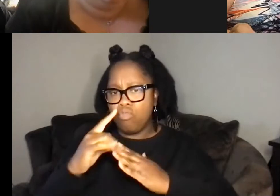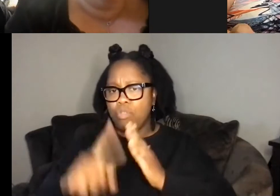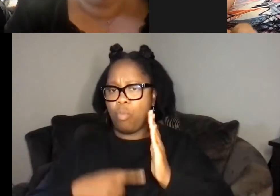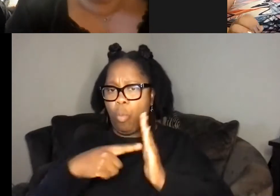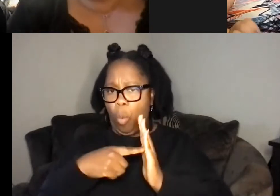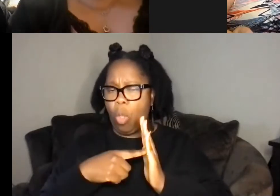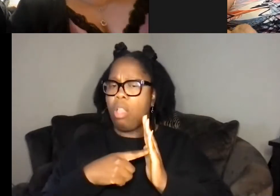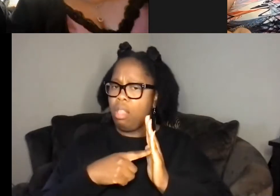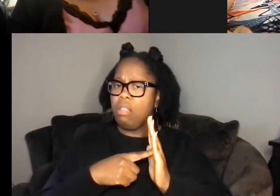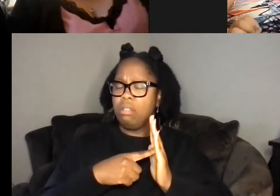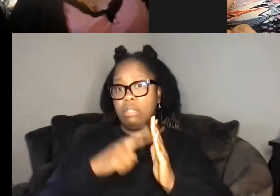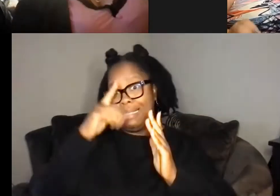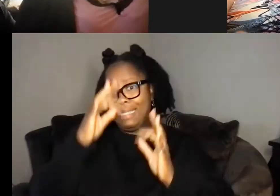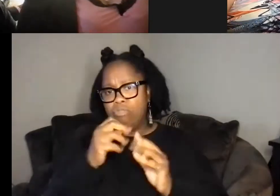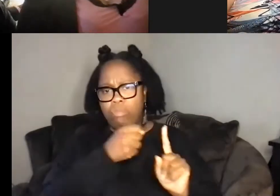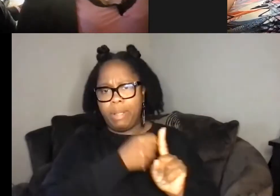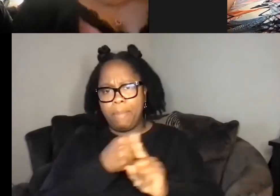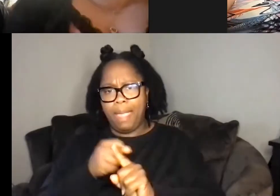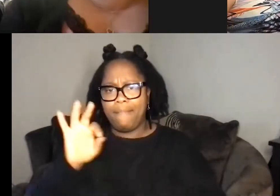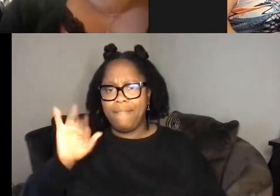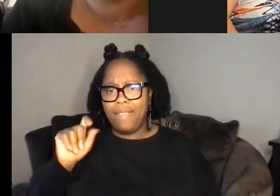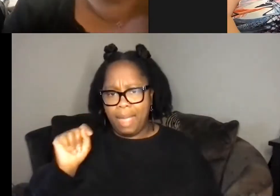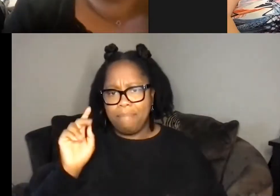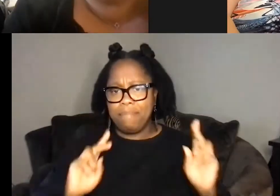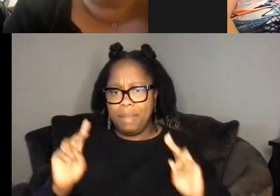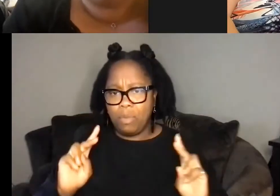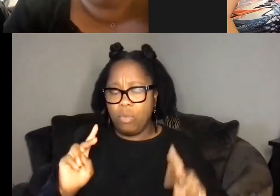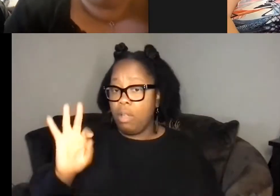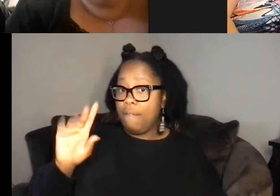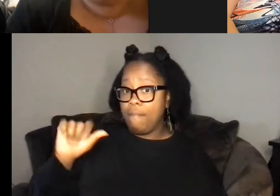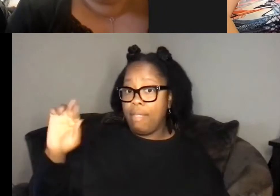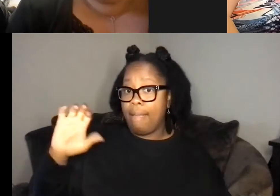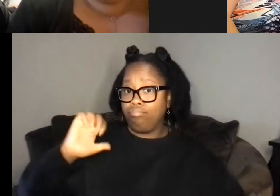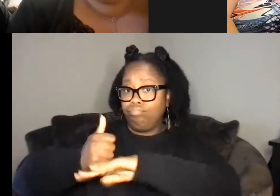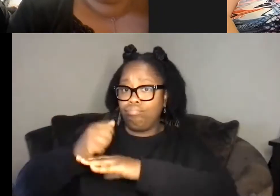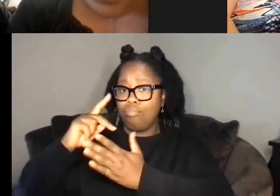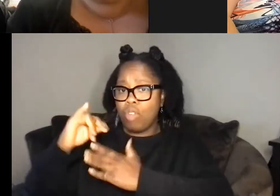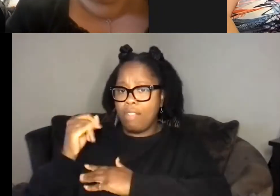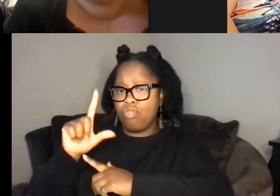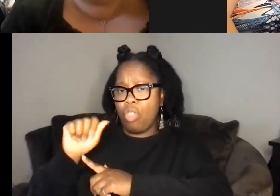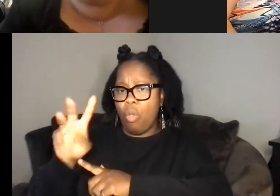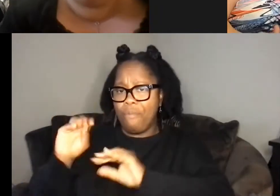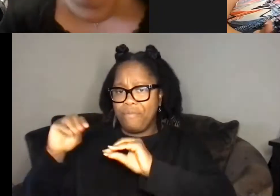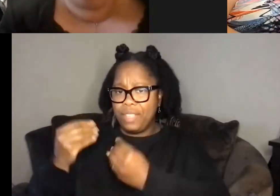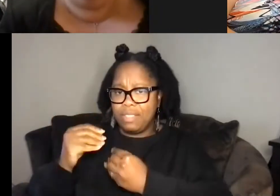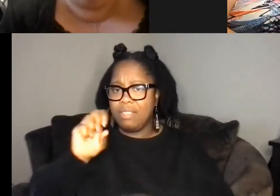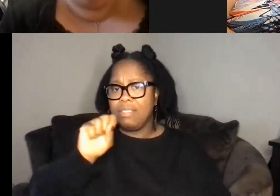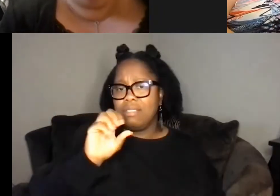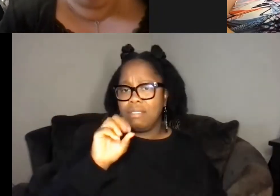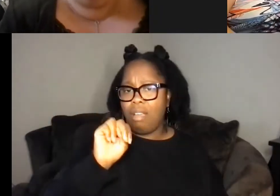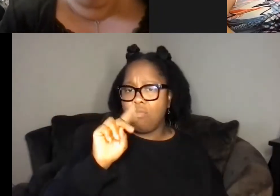in the decisions that impact fat people. FLAIR was founded as a project of the law office of Sandra